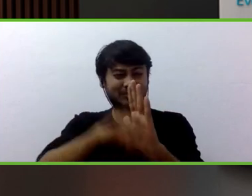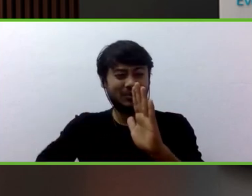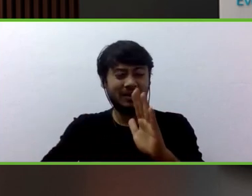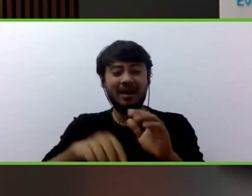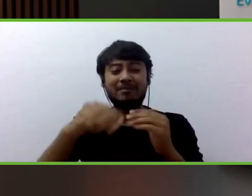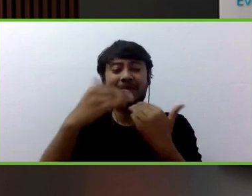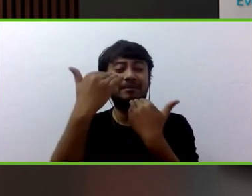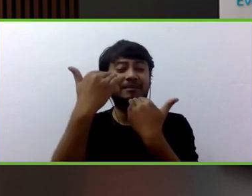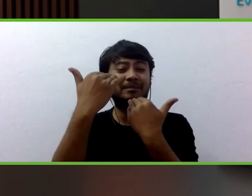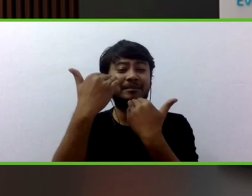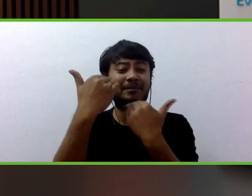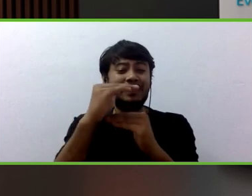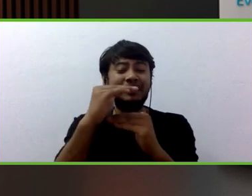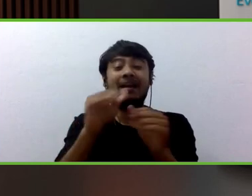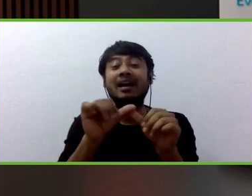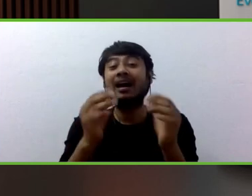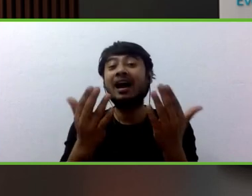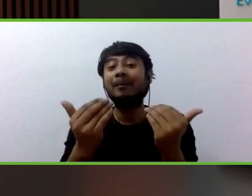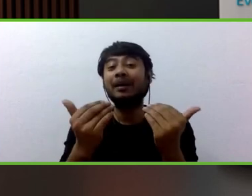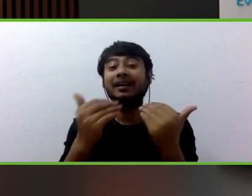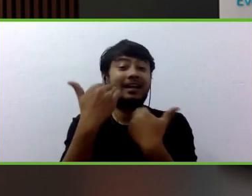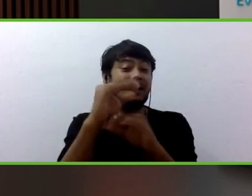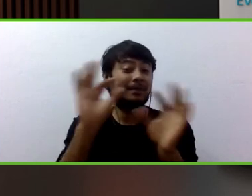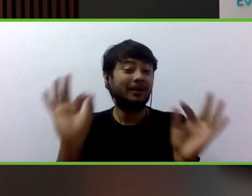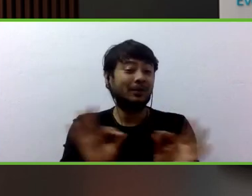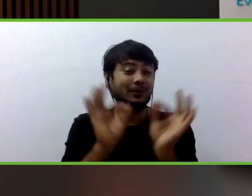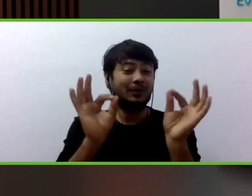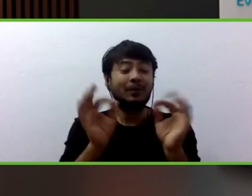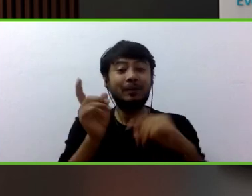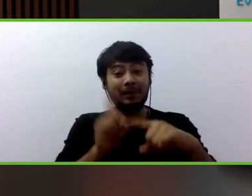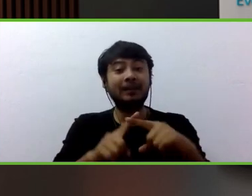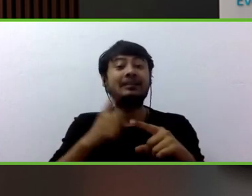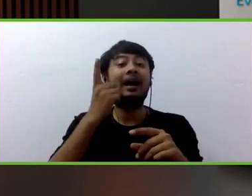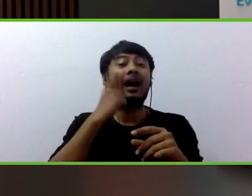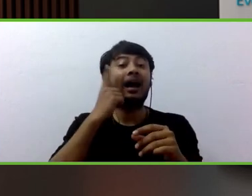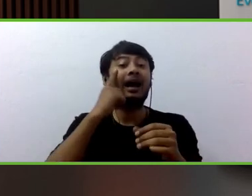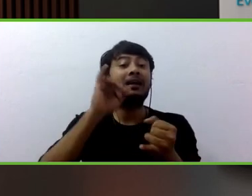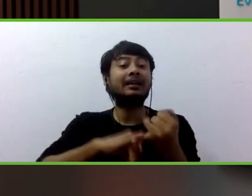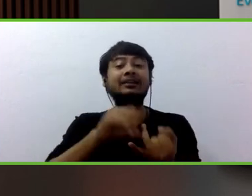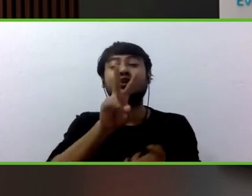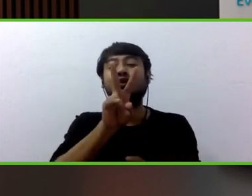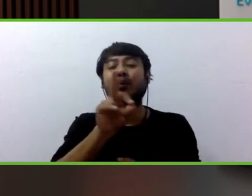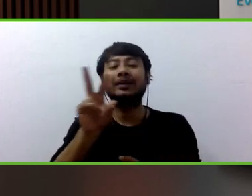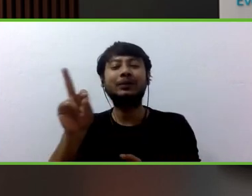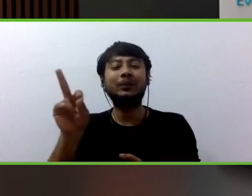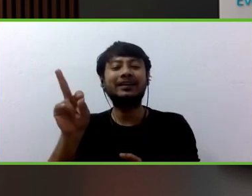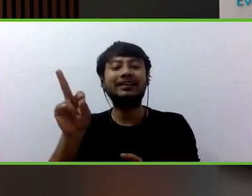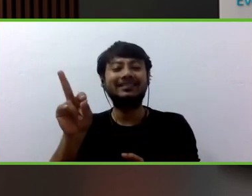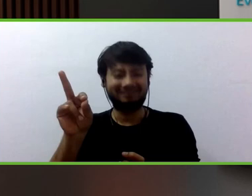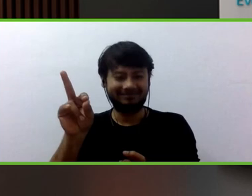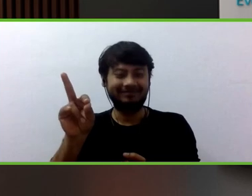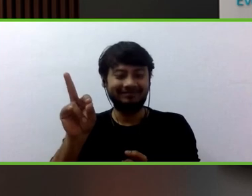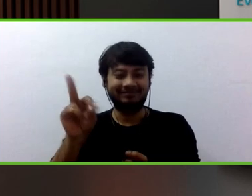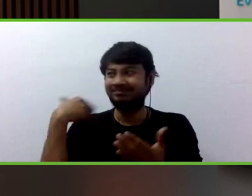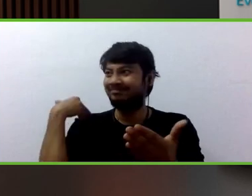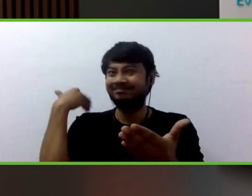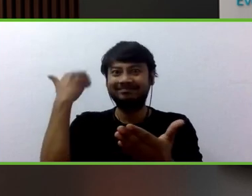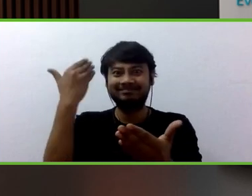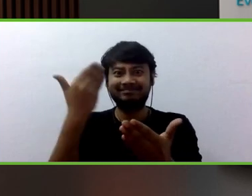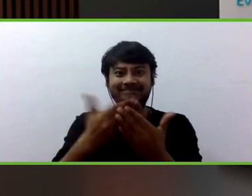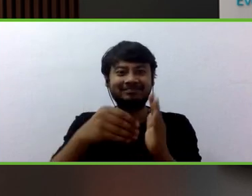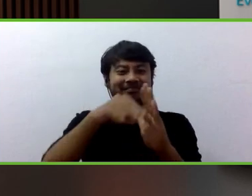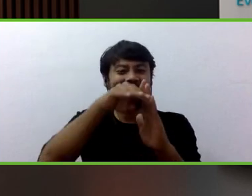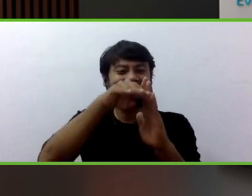also to India Inclusion Summit 2020. I'd like to thank all of you for joining us today and for other